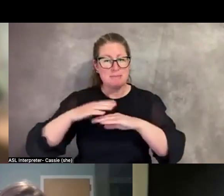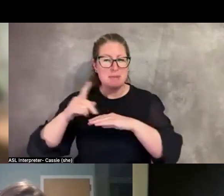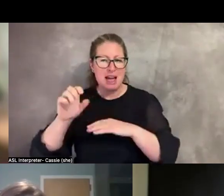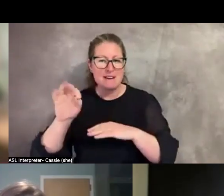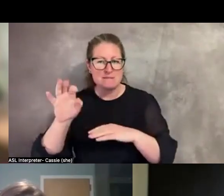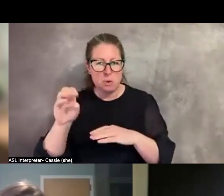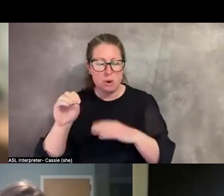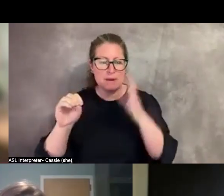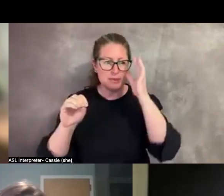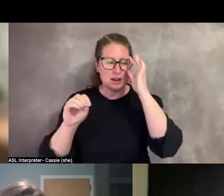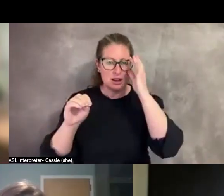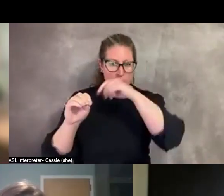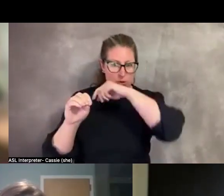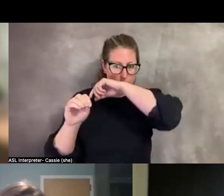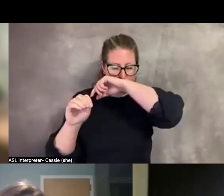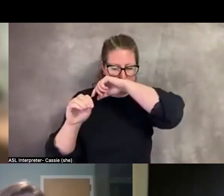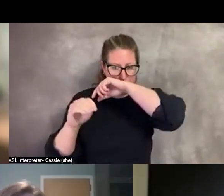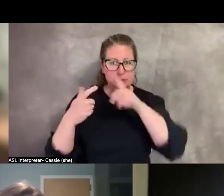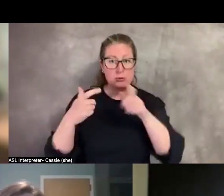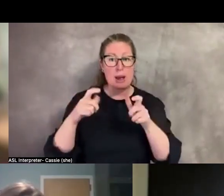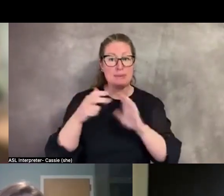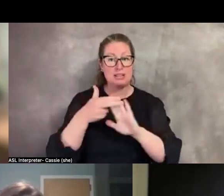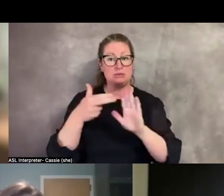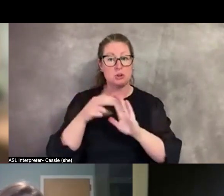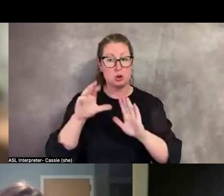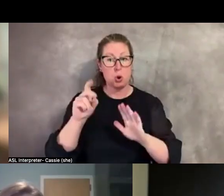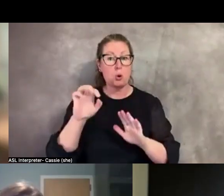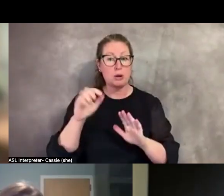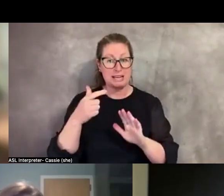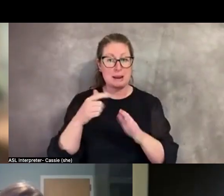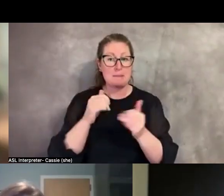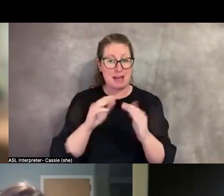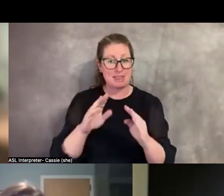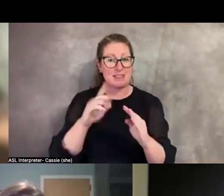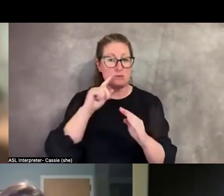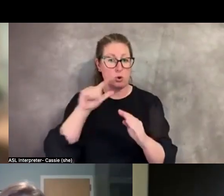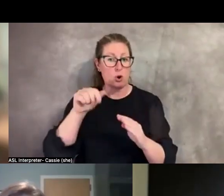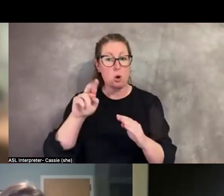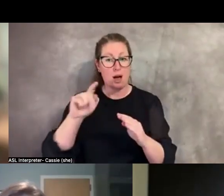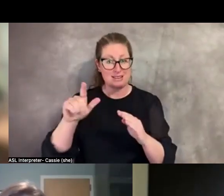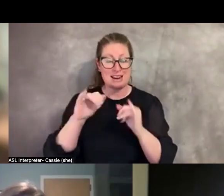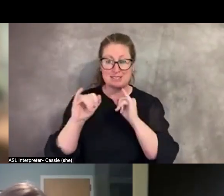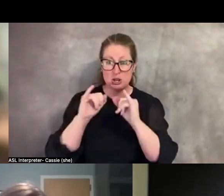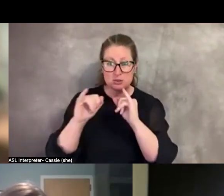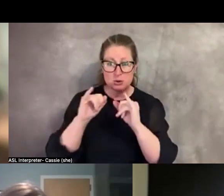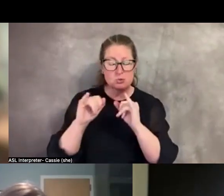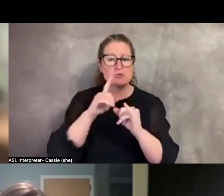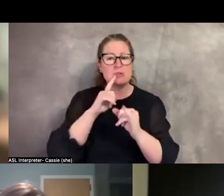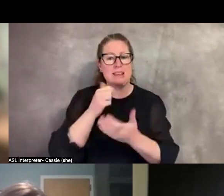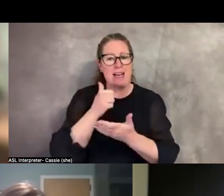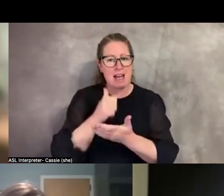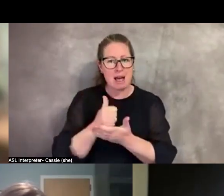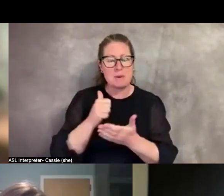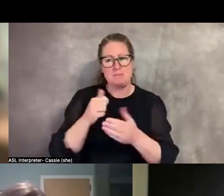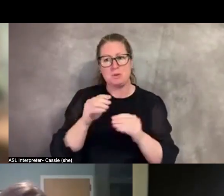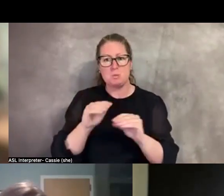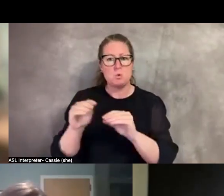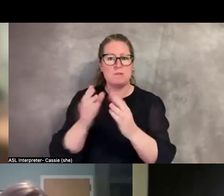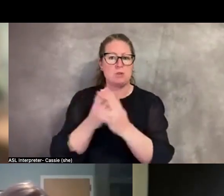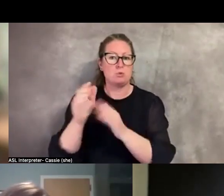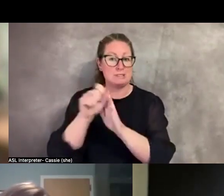a rapid coding method as well for our qualitative interviews to really help us manage movement along the state system.